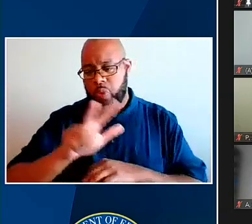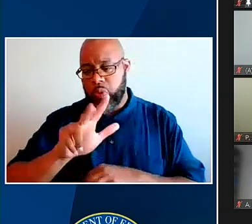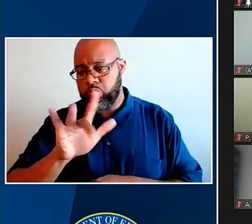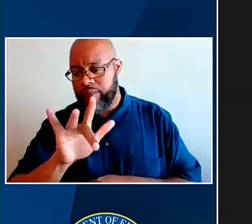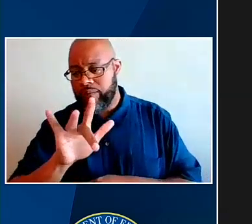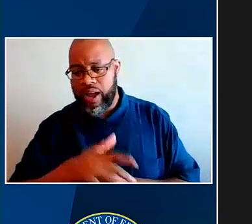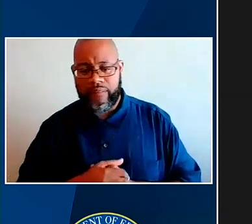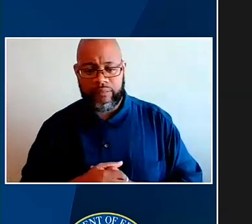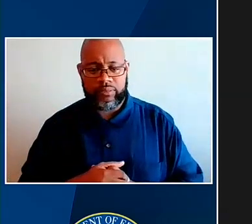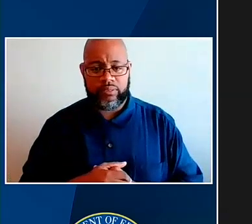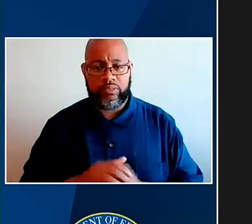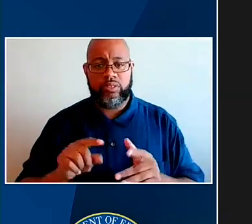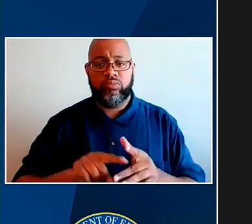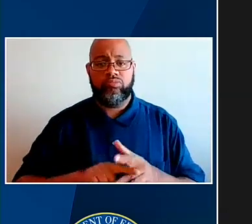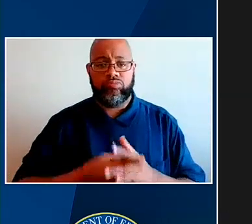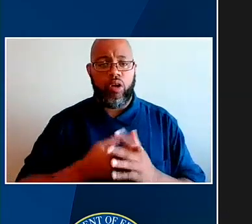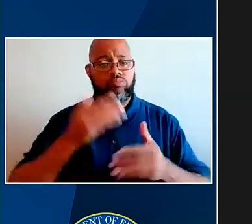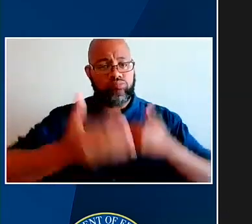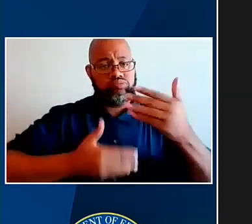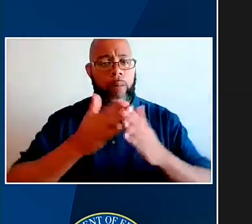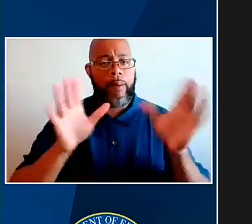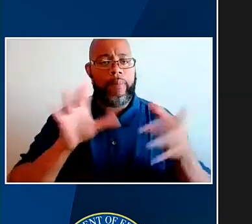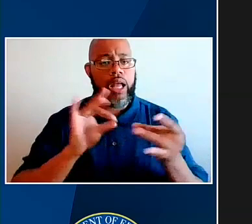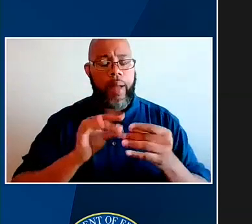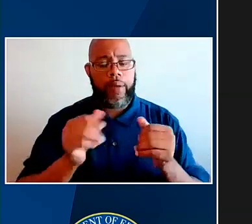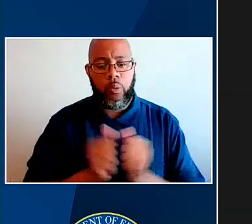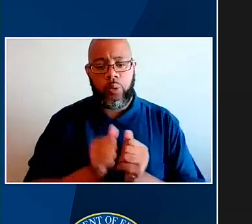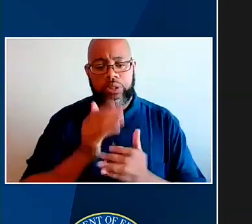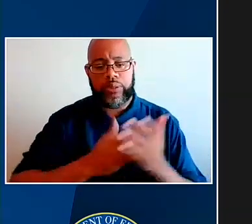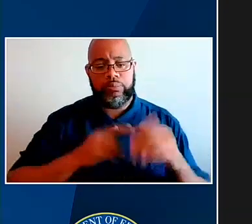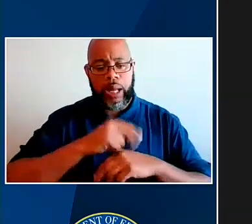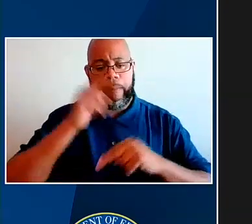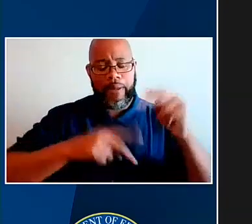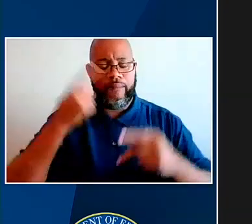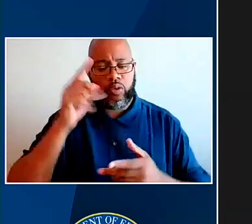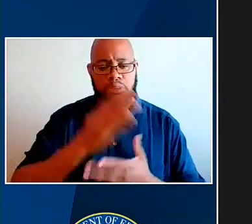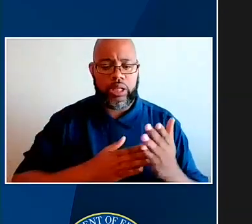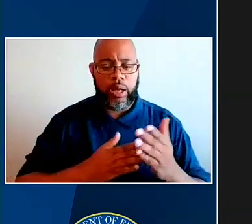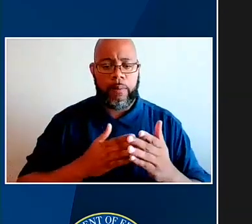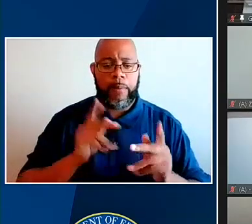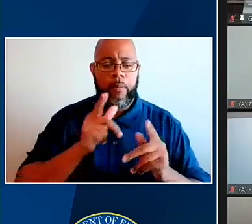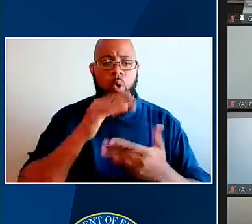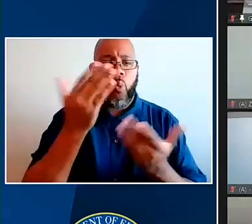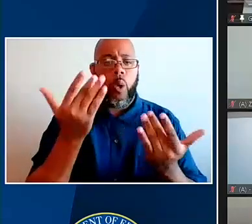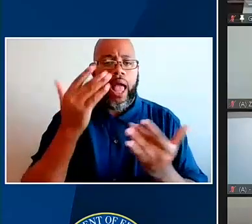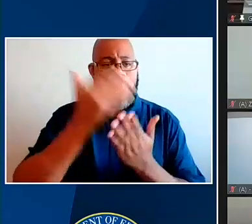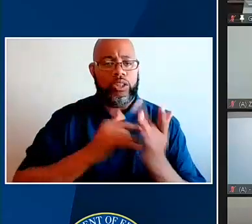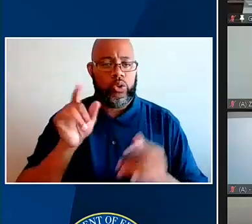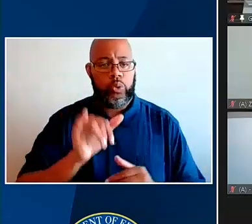3:25, and then we'll roll right into public comment with some time built in for some folks on the waiting list as well.